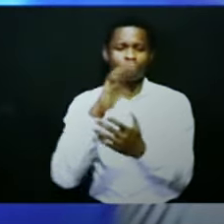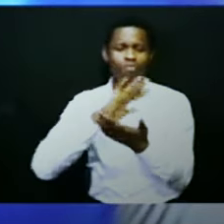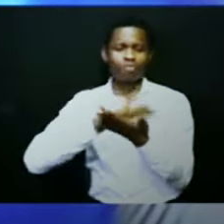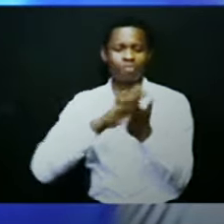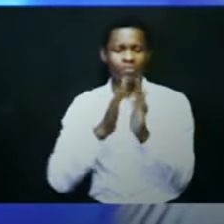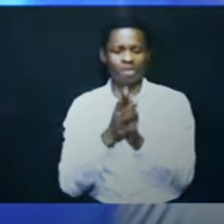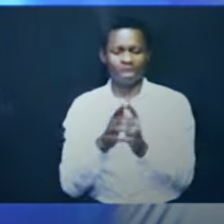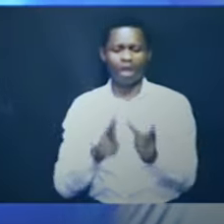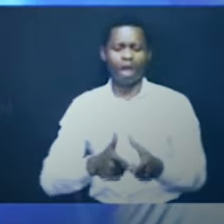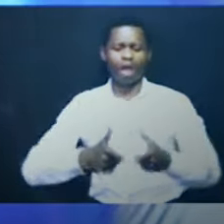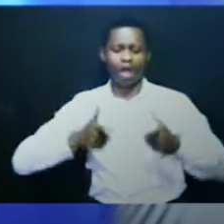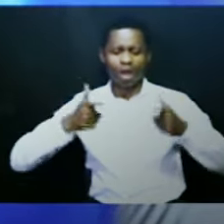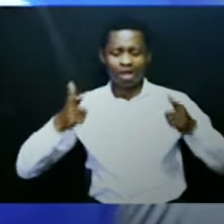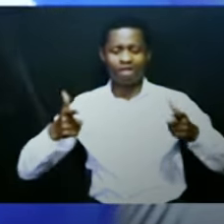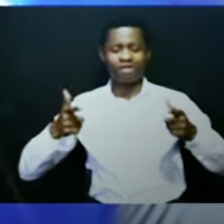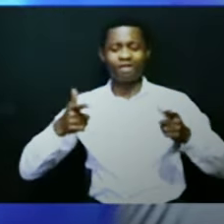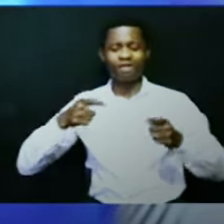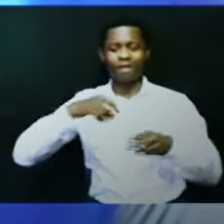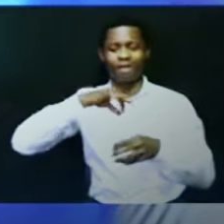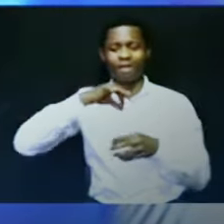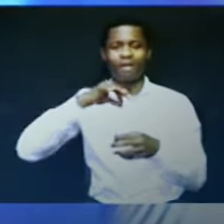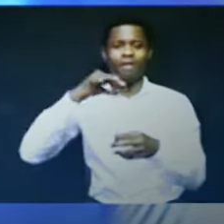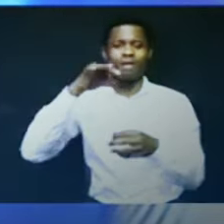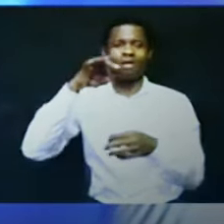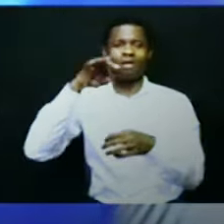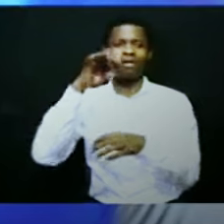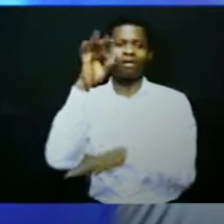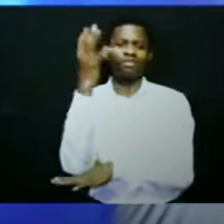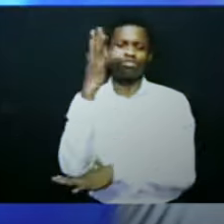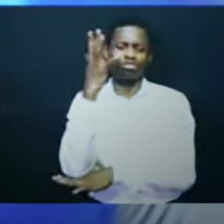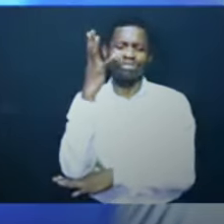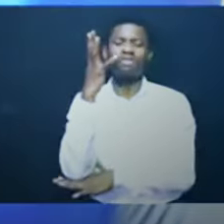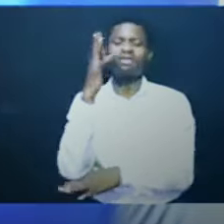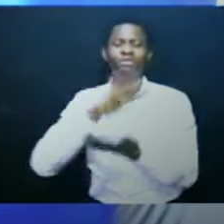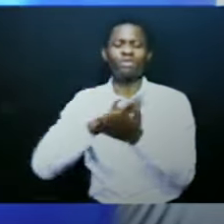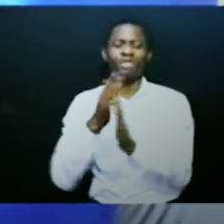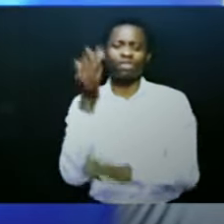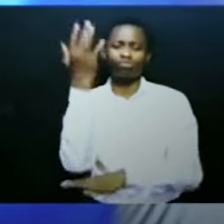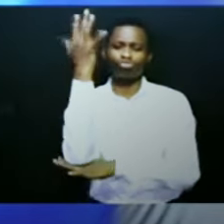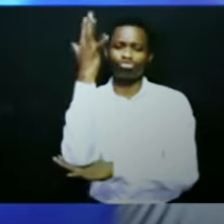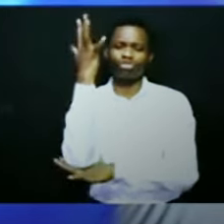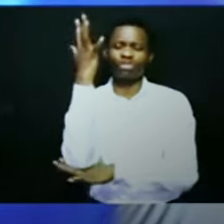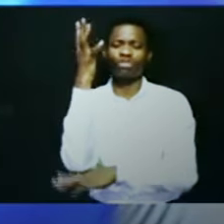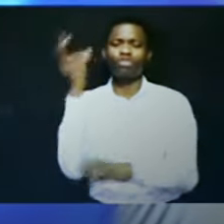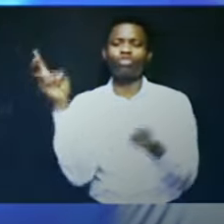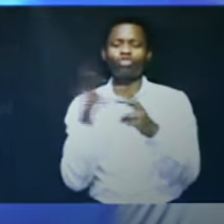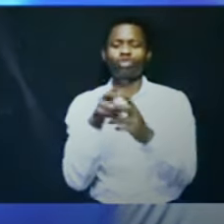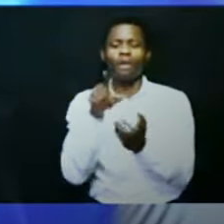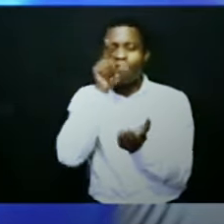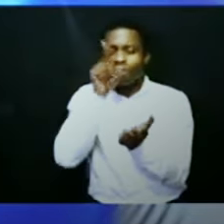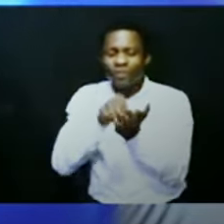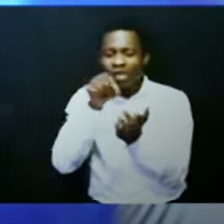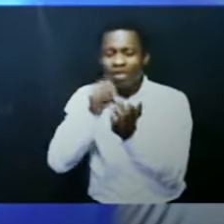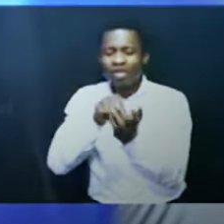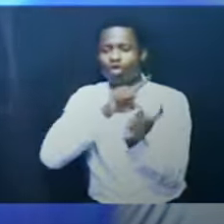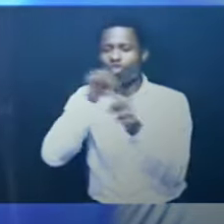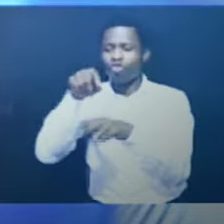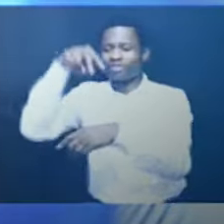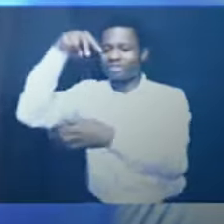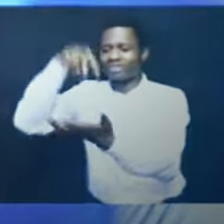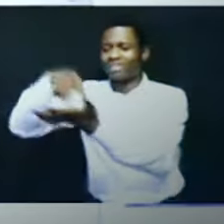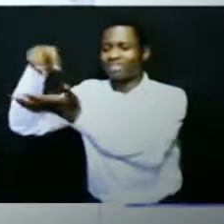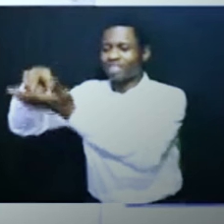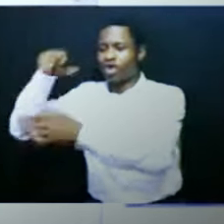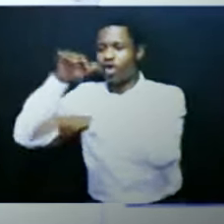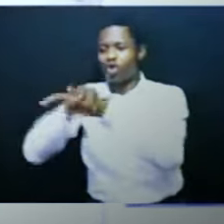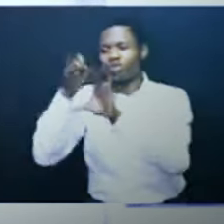of garden plants and becomes a tree, so that the birds come and perch in its branches.